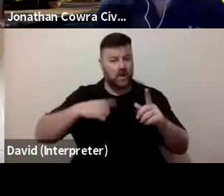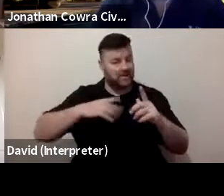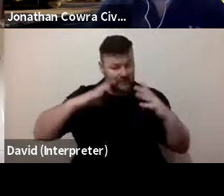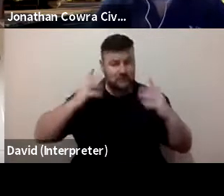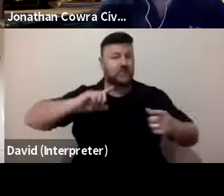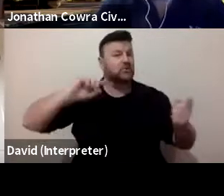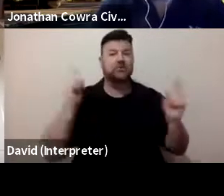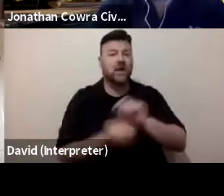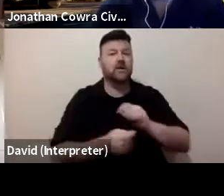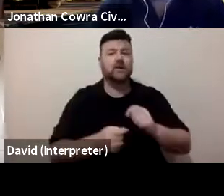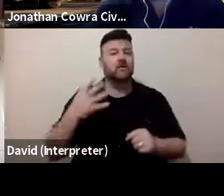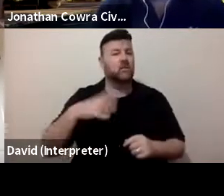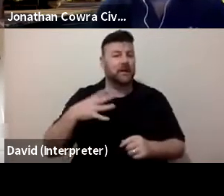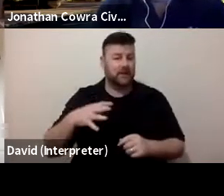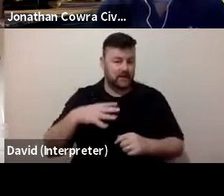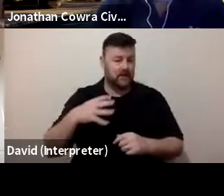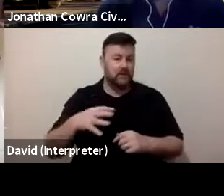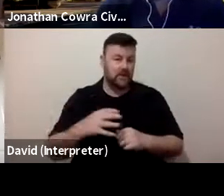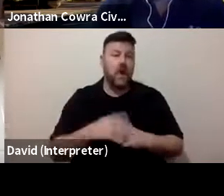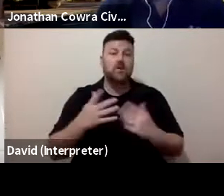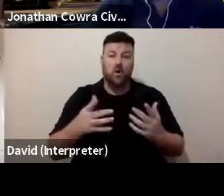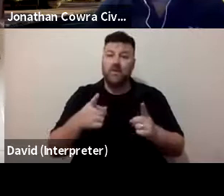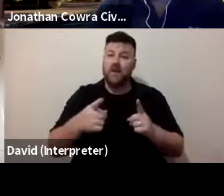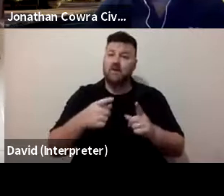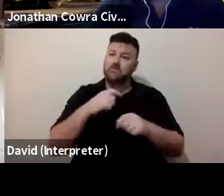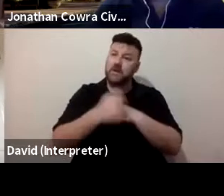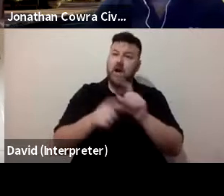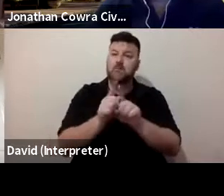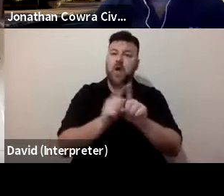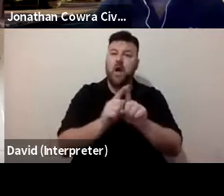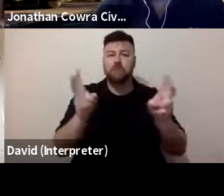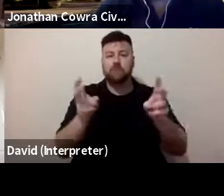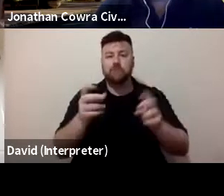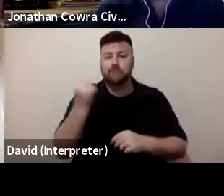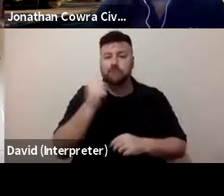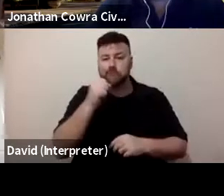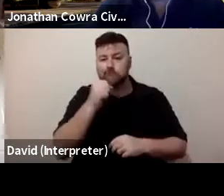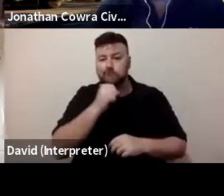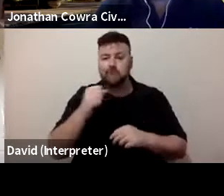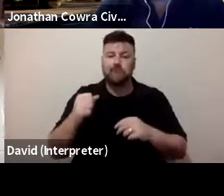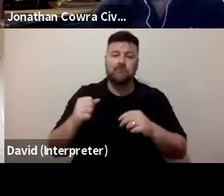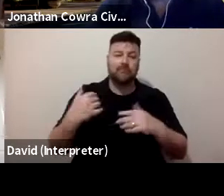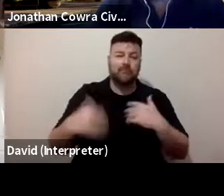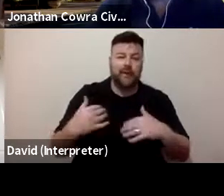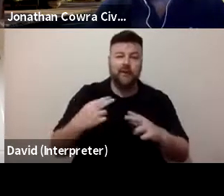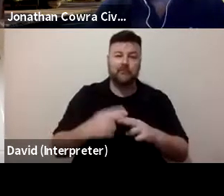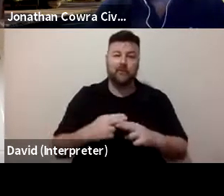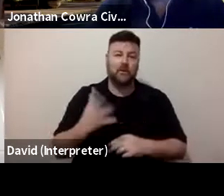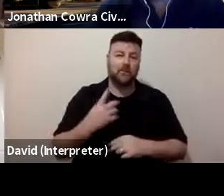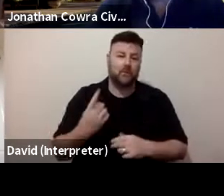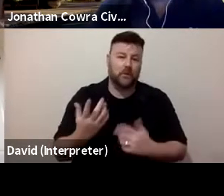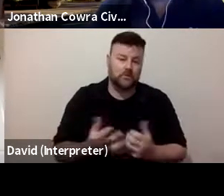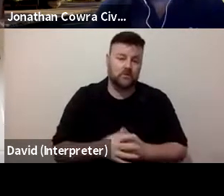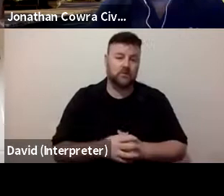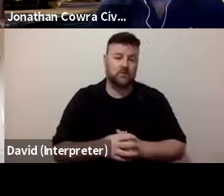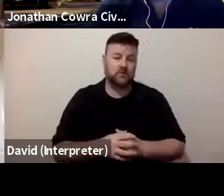to go through that, and of course that's creating a lot of pain and a lot of issues as we go through it. But I think there's kind of, you know, there's, with